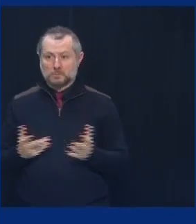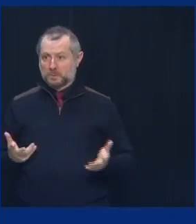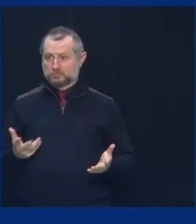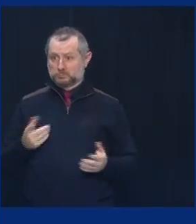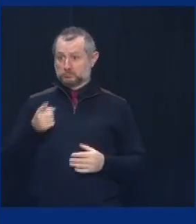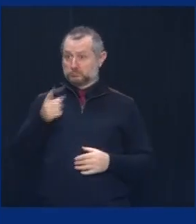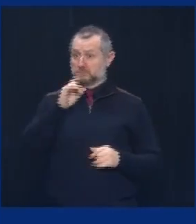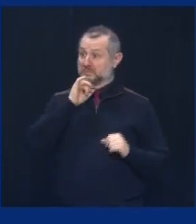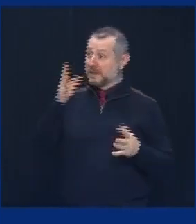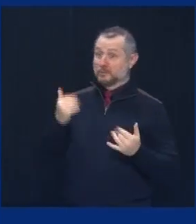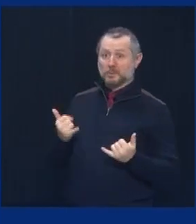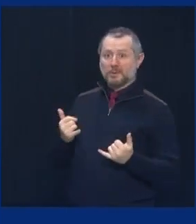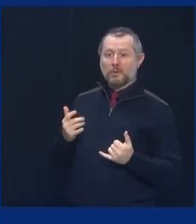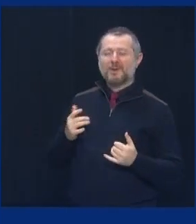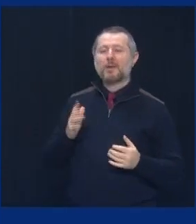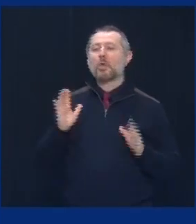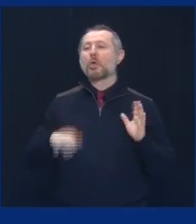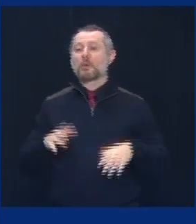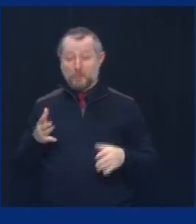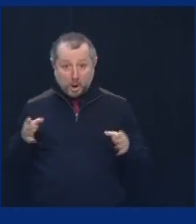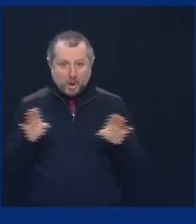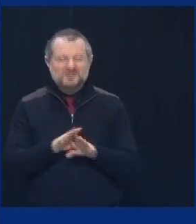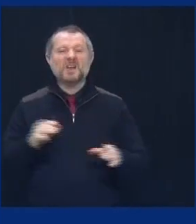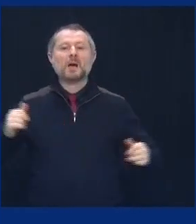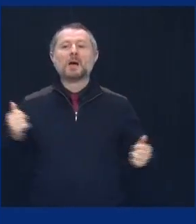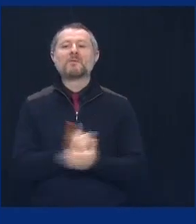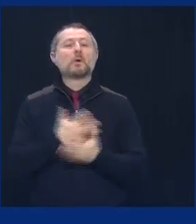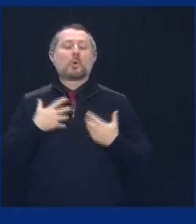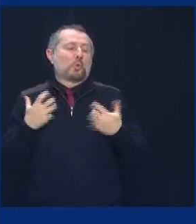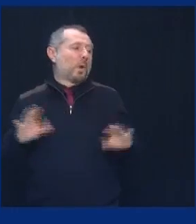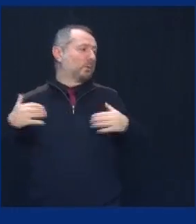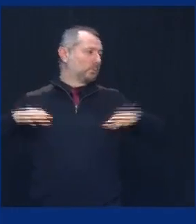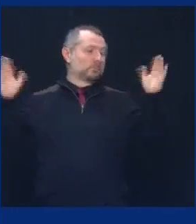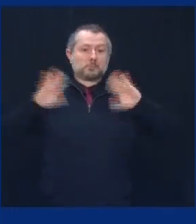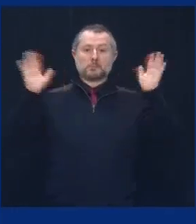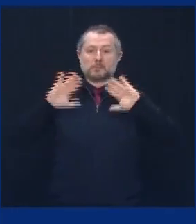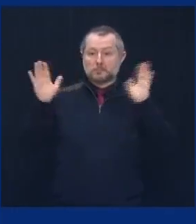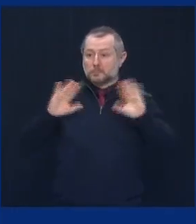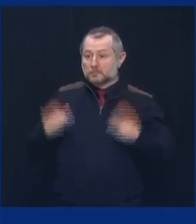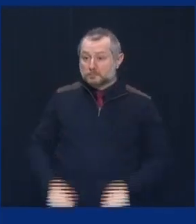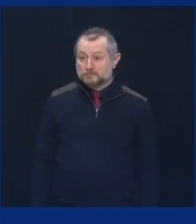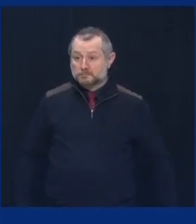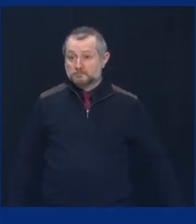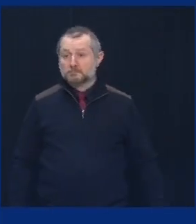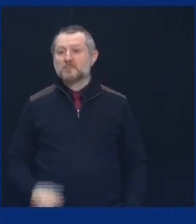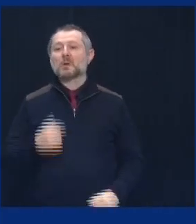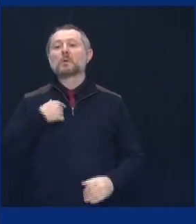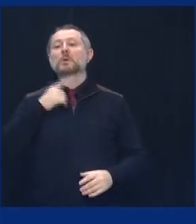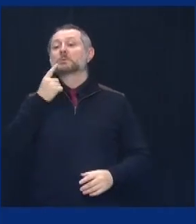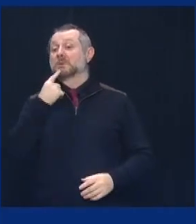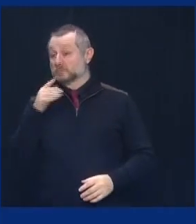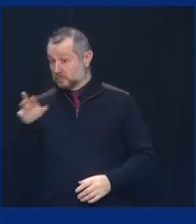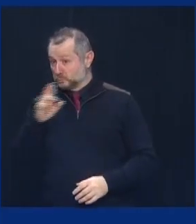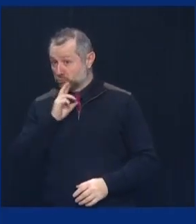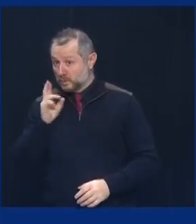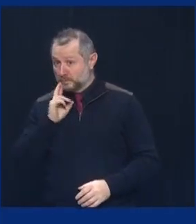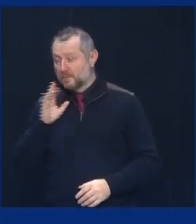that worst case scenario. And if you say to the restaurant, well, you want to go from